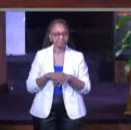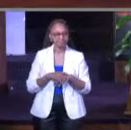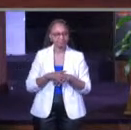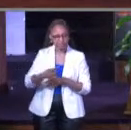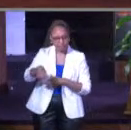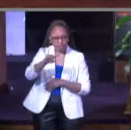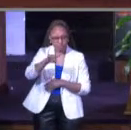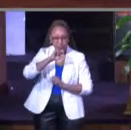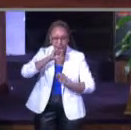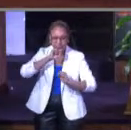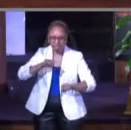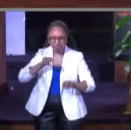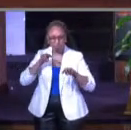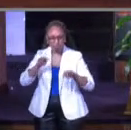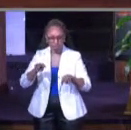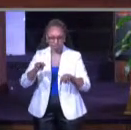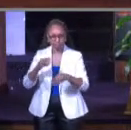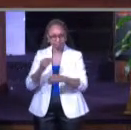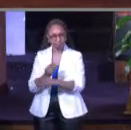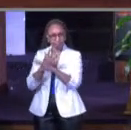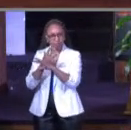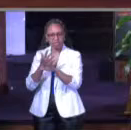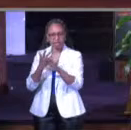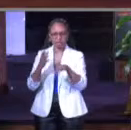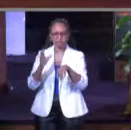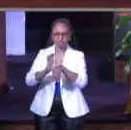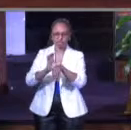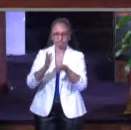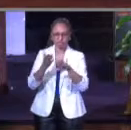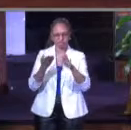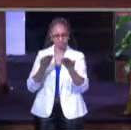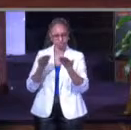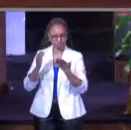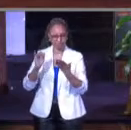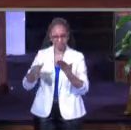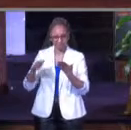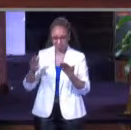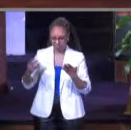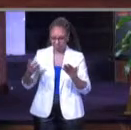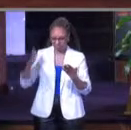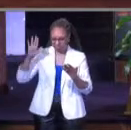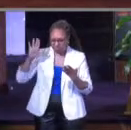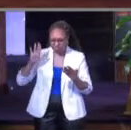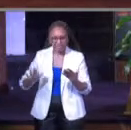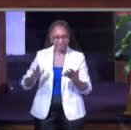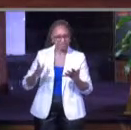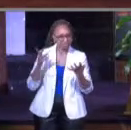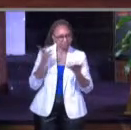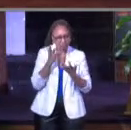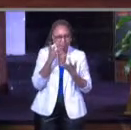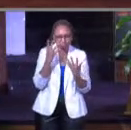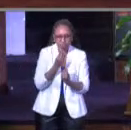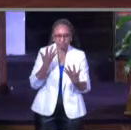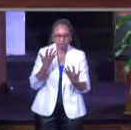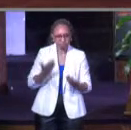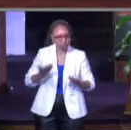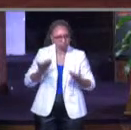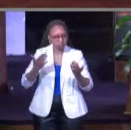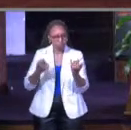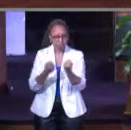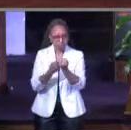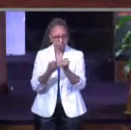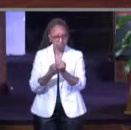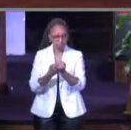love watching church services where the church offers grand gestures of support to the congregation in